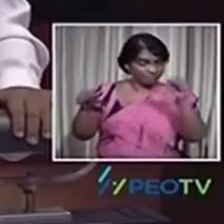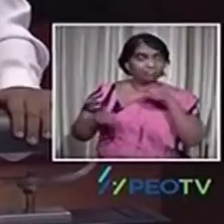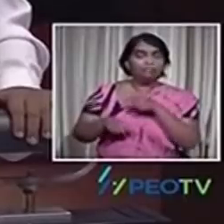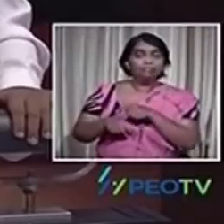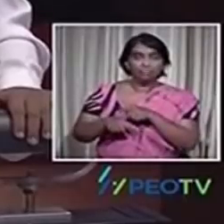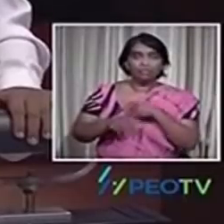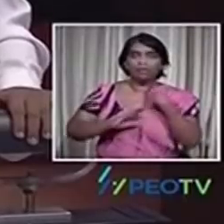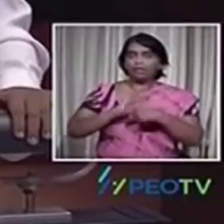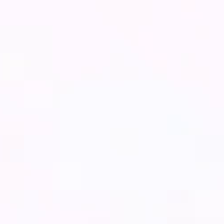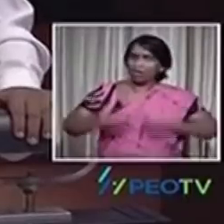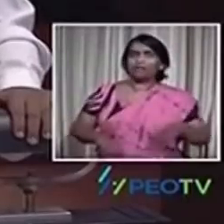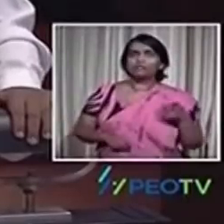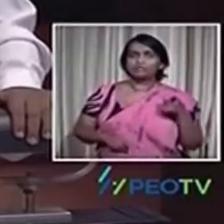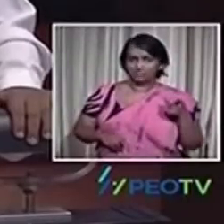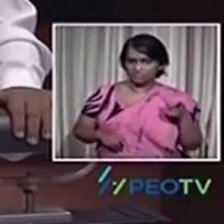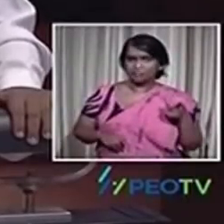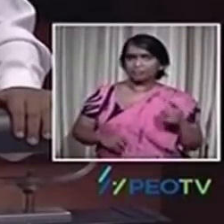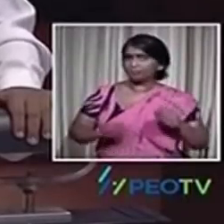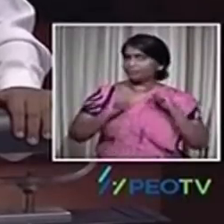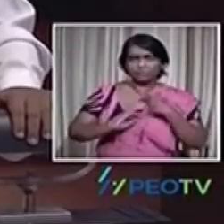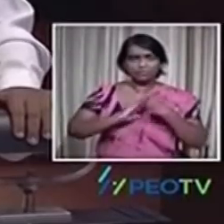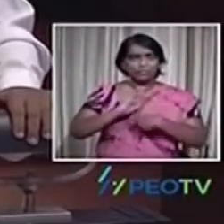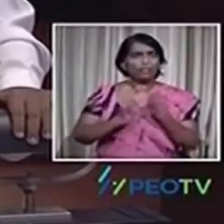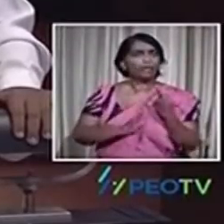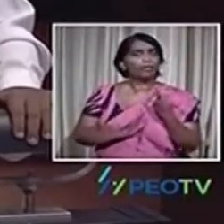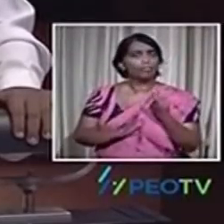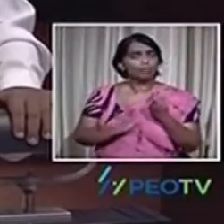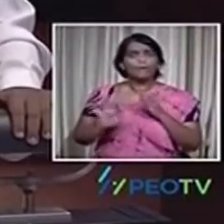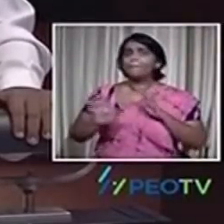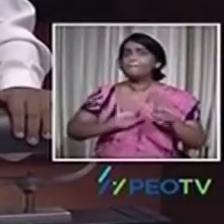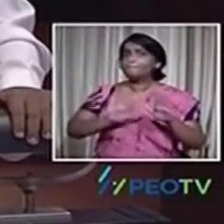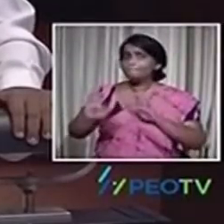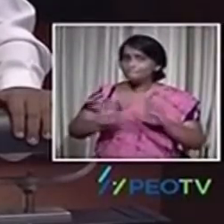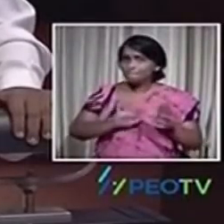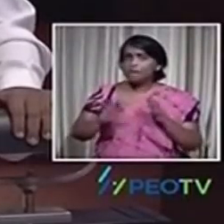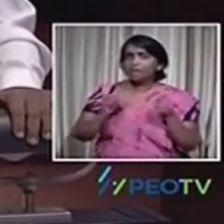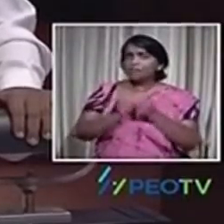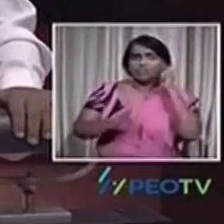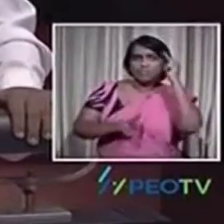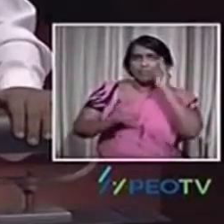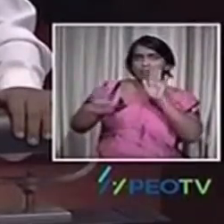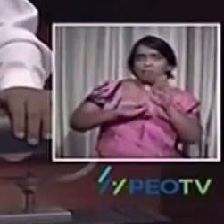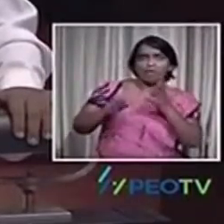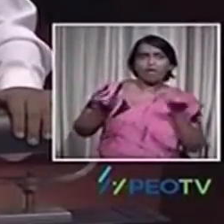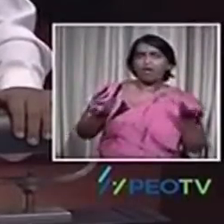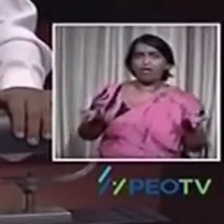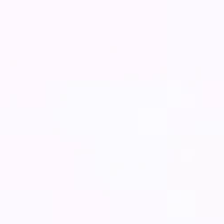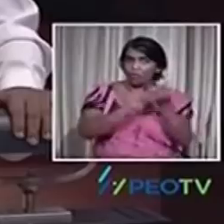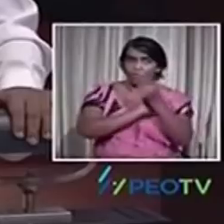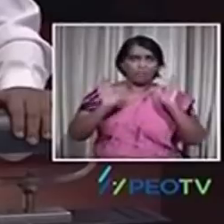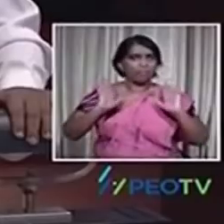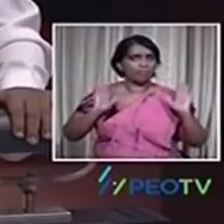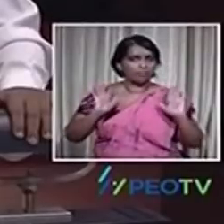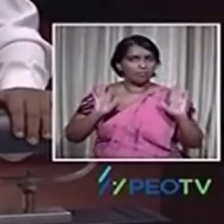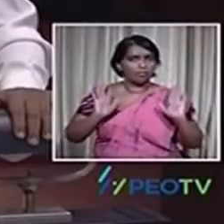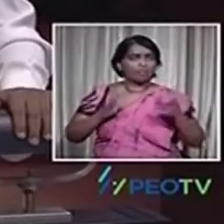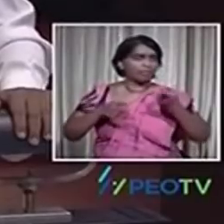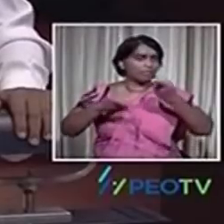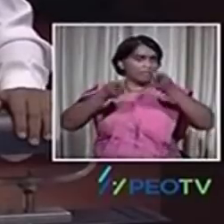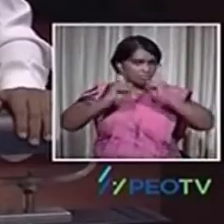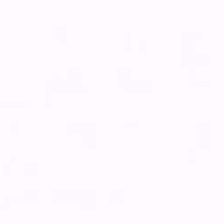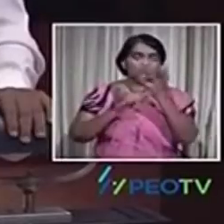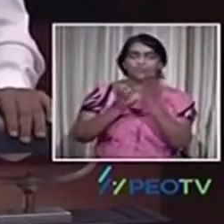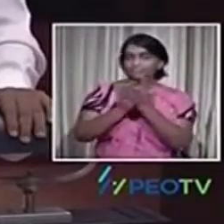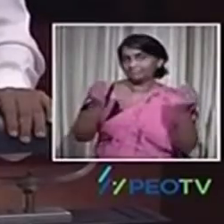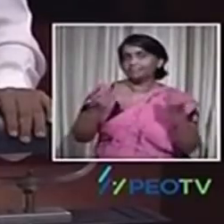also resigned. The absence of officials in these positions is causing the country's collapse. How are they going to manage the country's finances? A quick solution to the